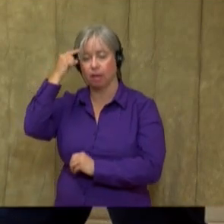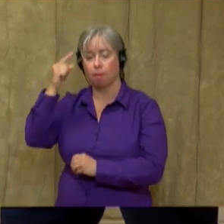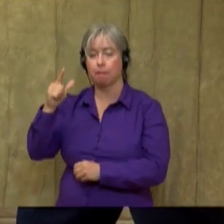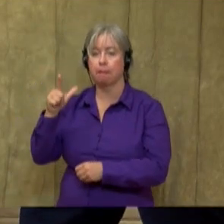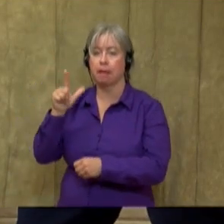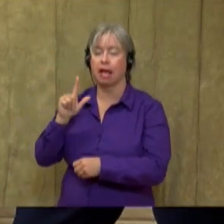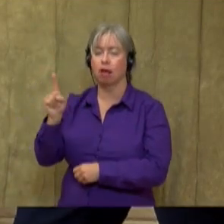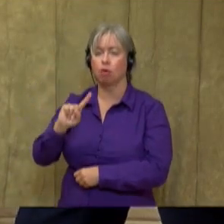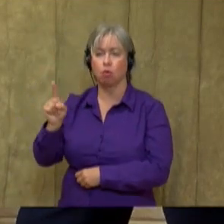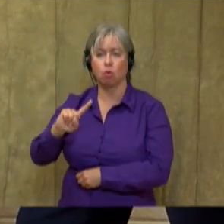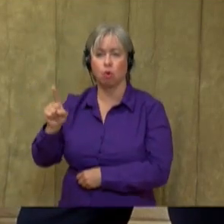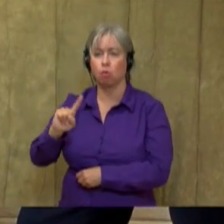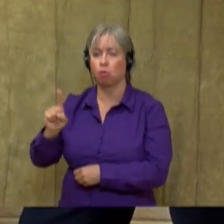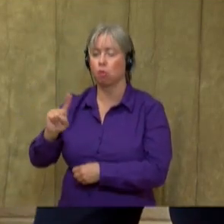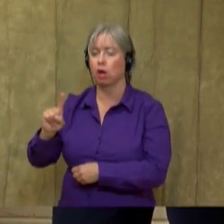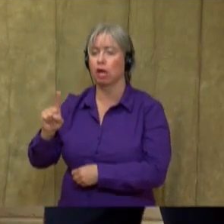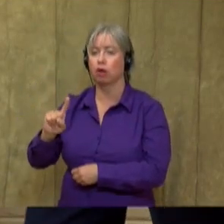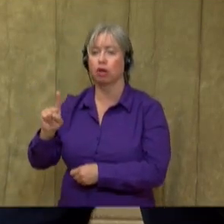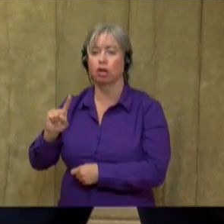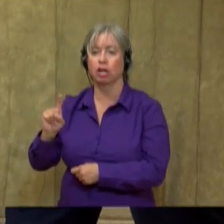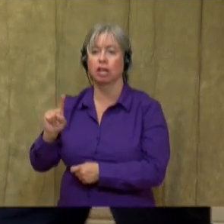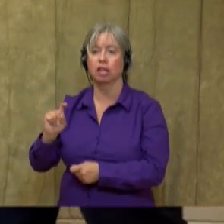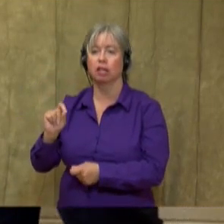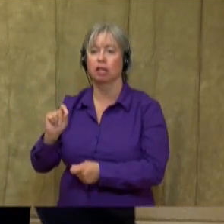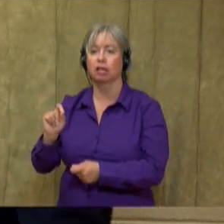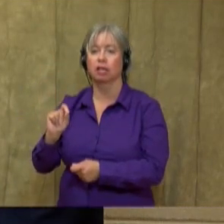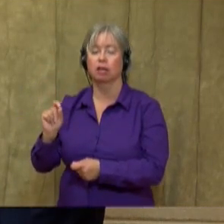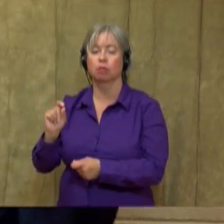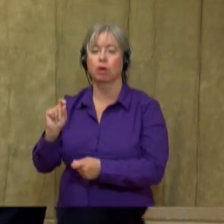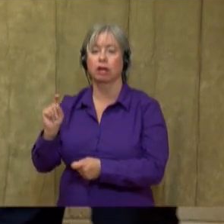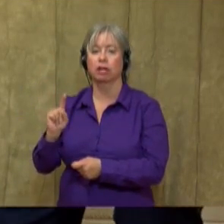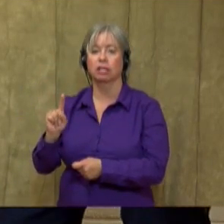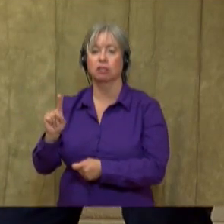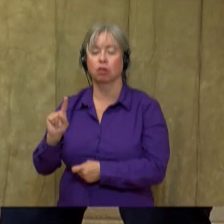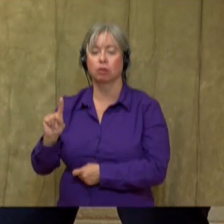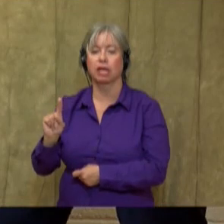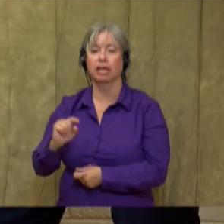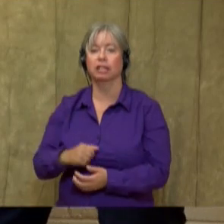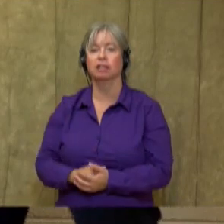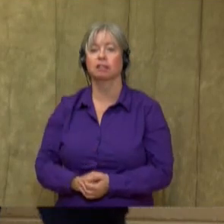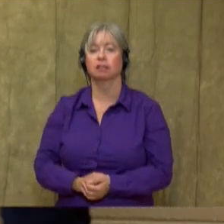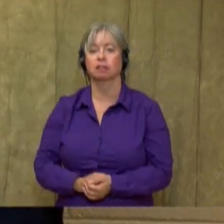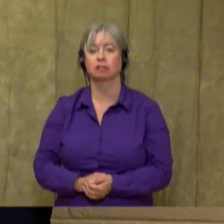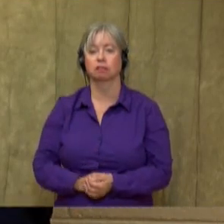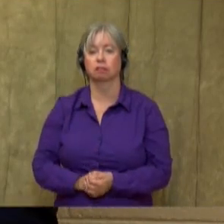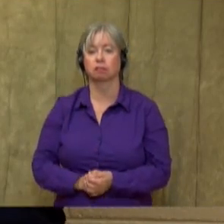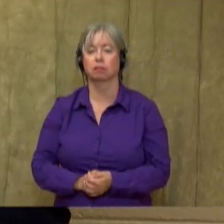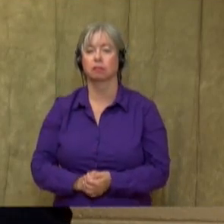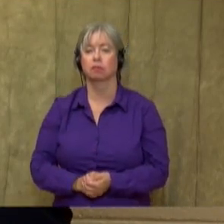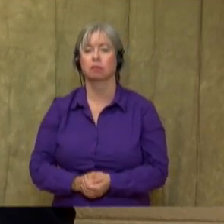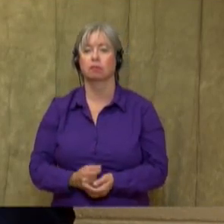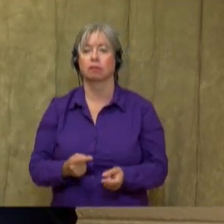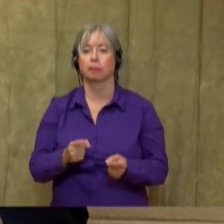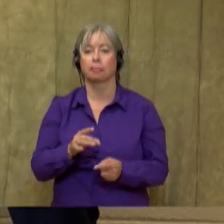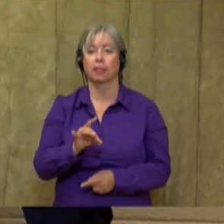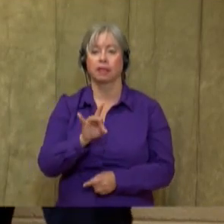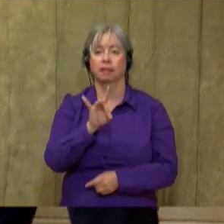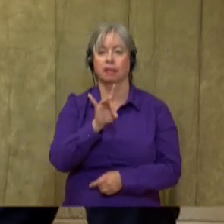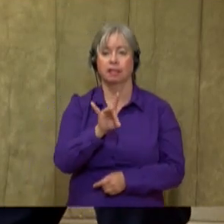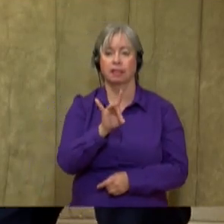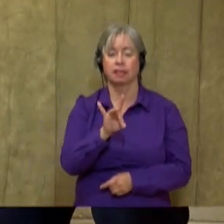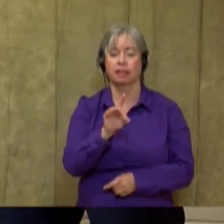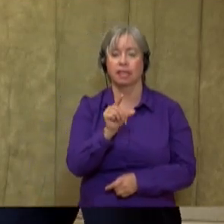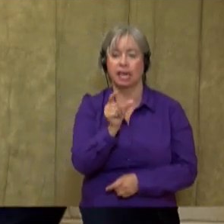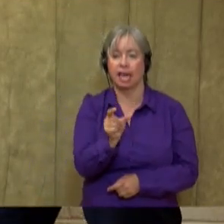thinking about whether or not any of these are shared. So as we think about this, the 8 cubes that have the 3